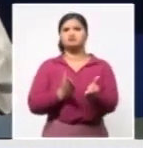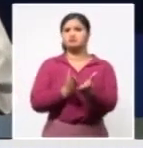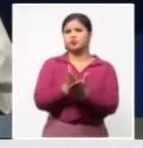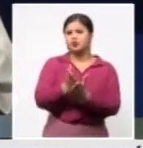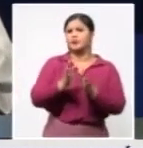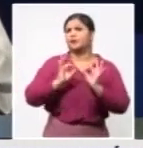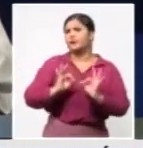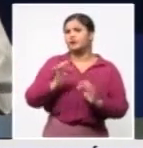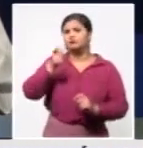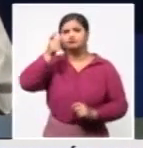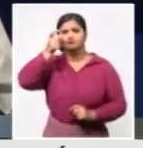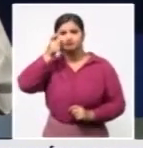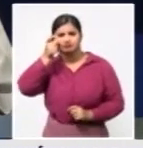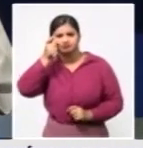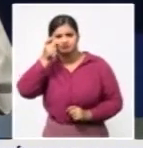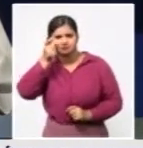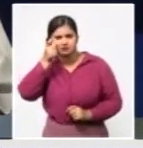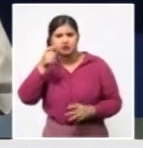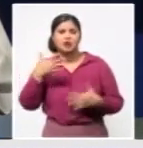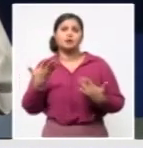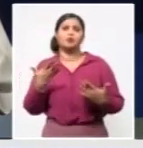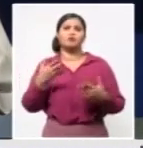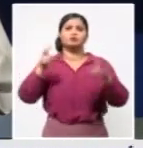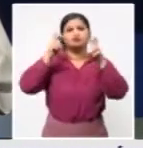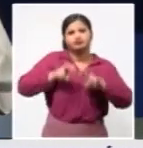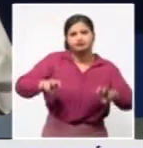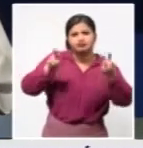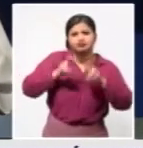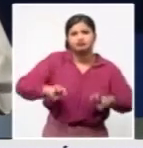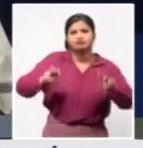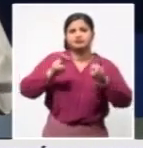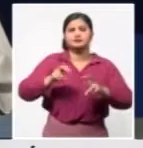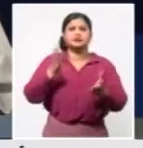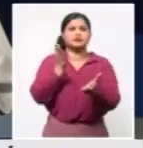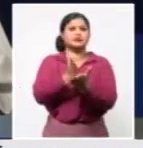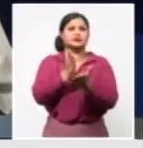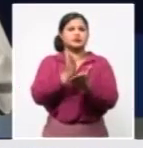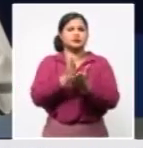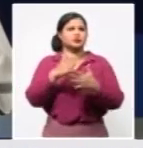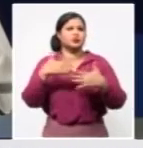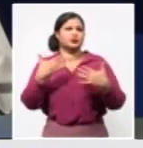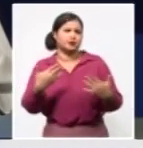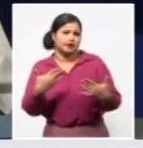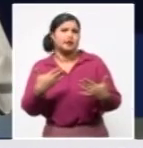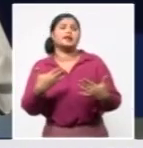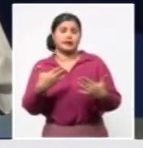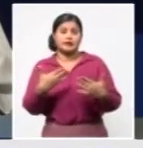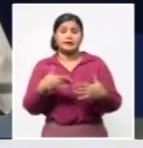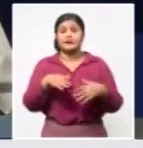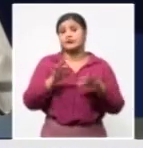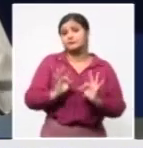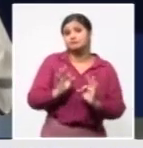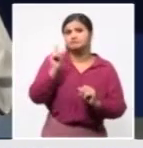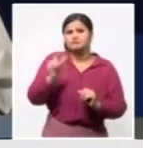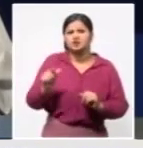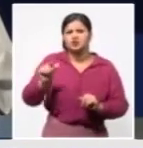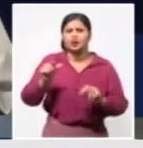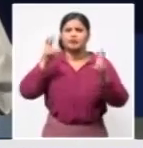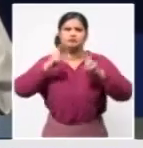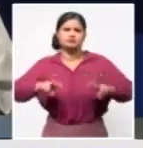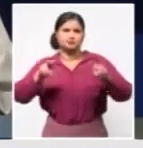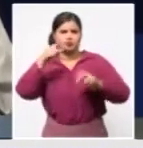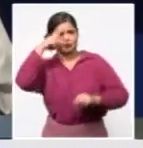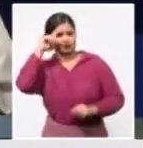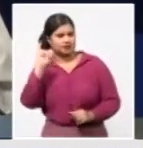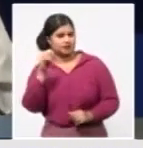for SARS-CoV-2 and COVID-19. This case brings the total number of people who contracted the virus